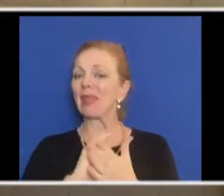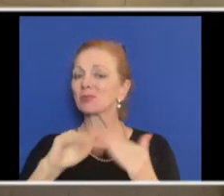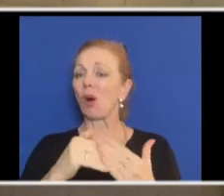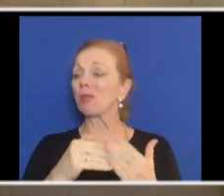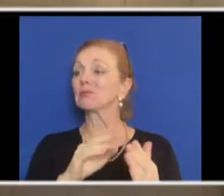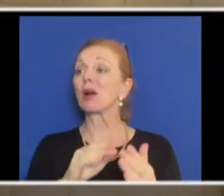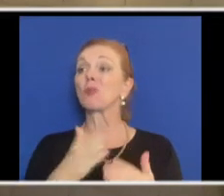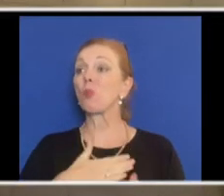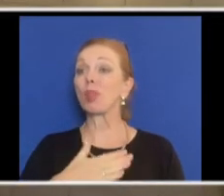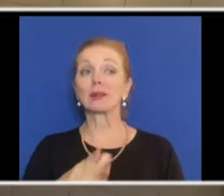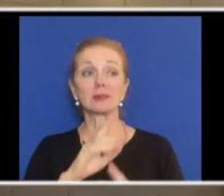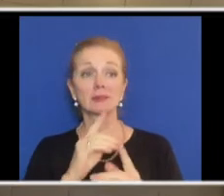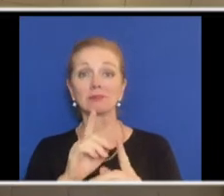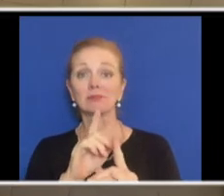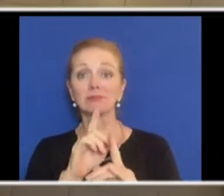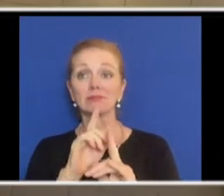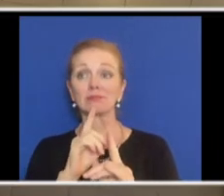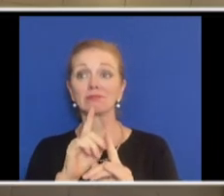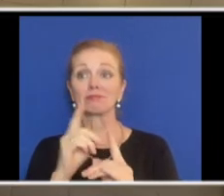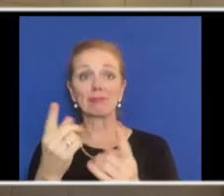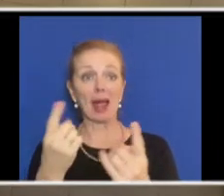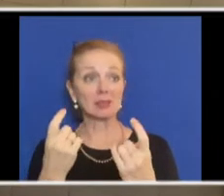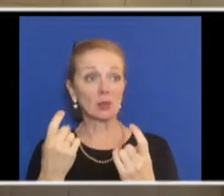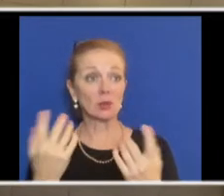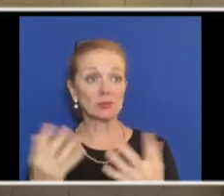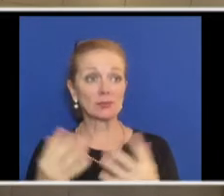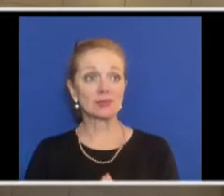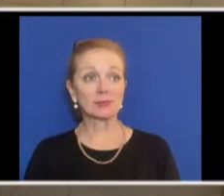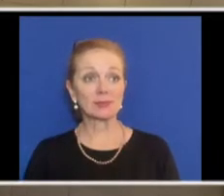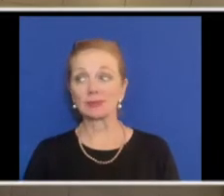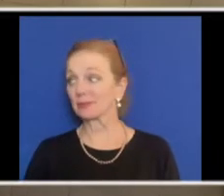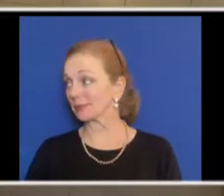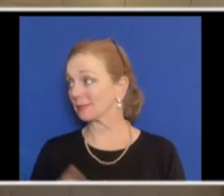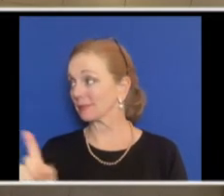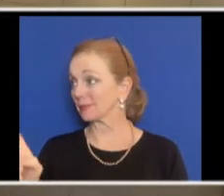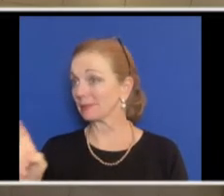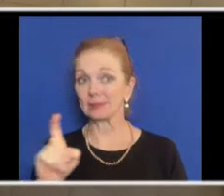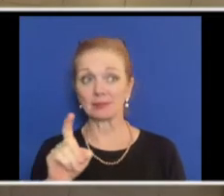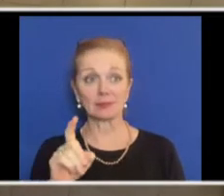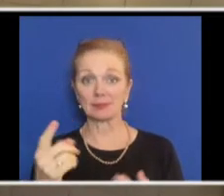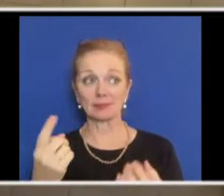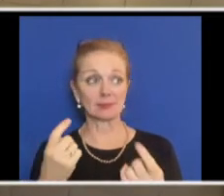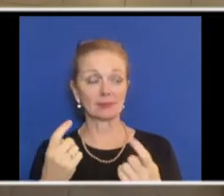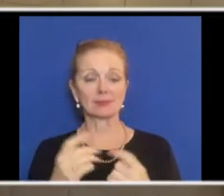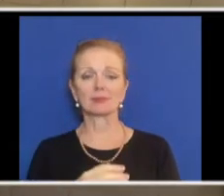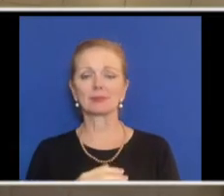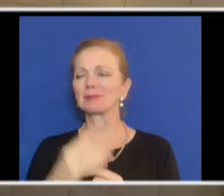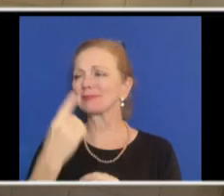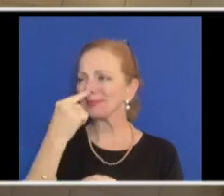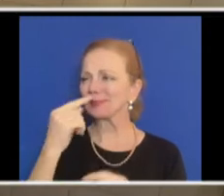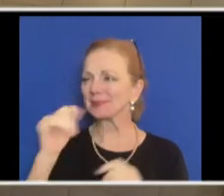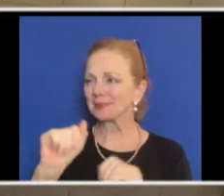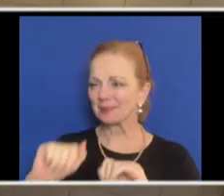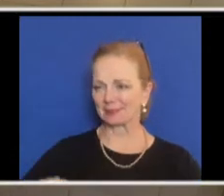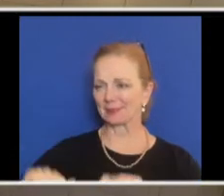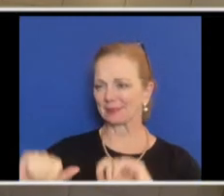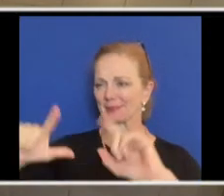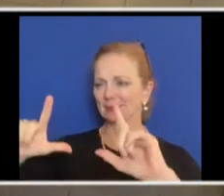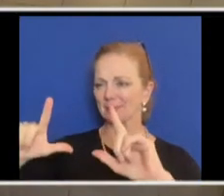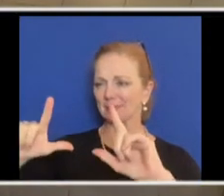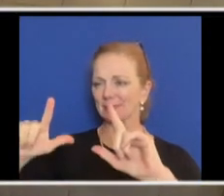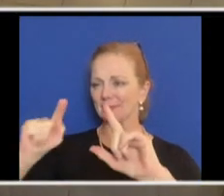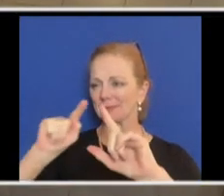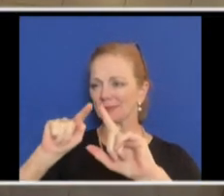thank you very much any questions Michelle Wellington um can you pull the slot back up with the community benefit